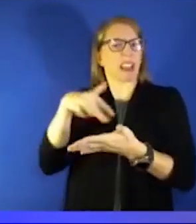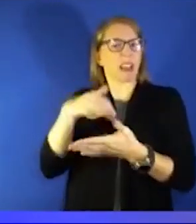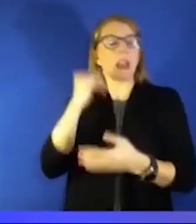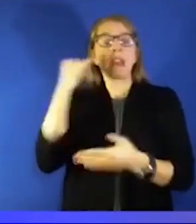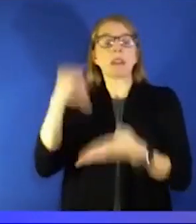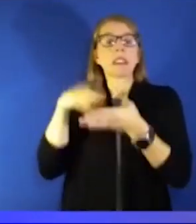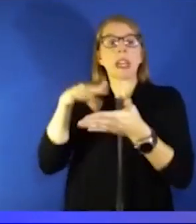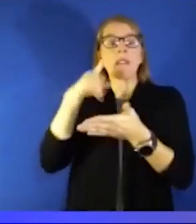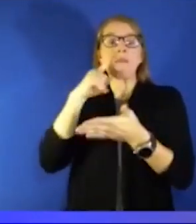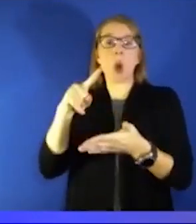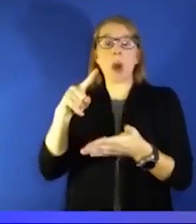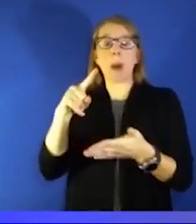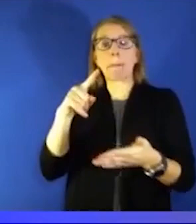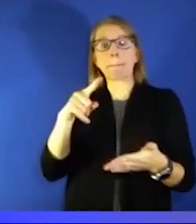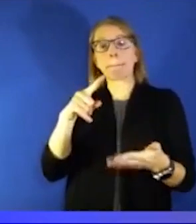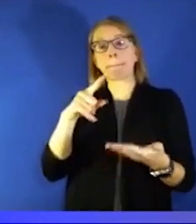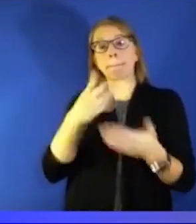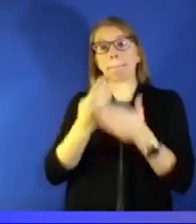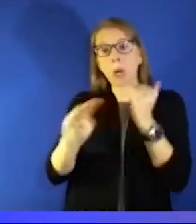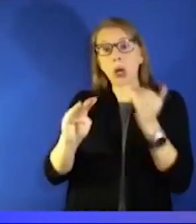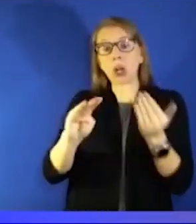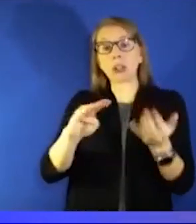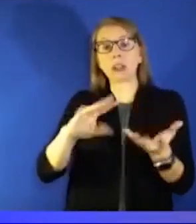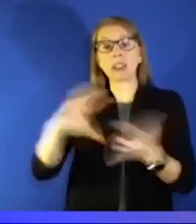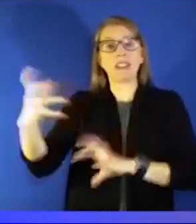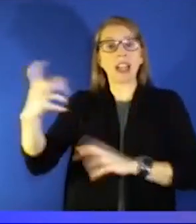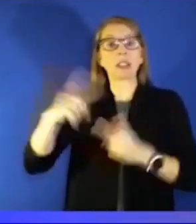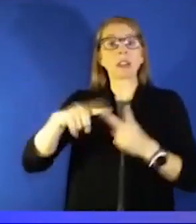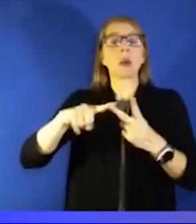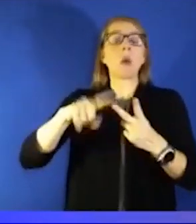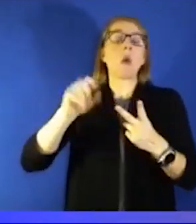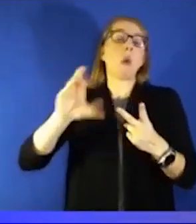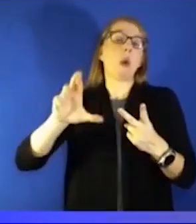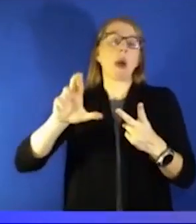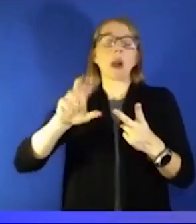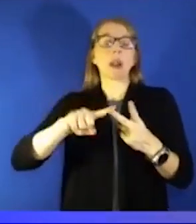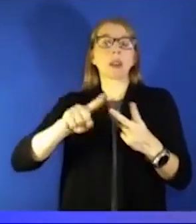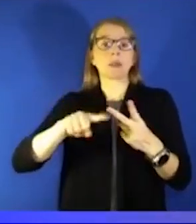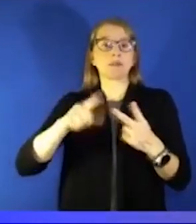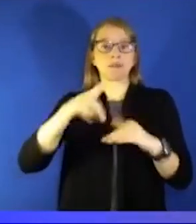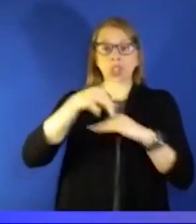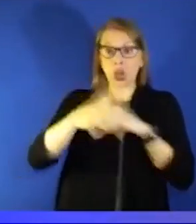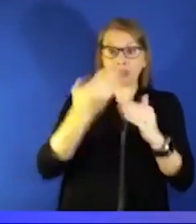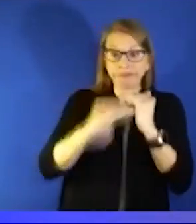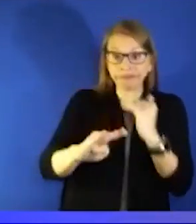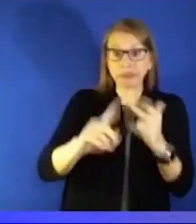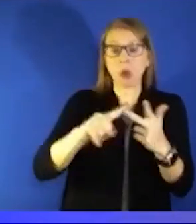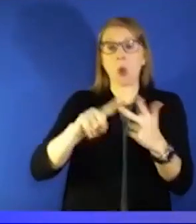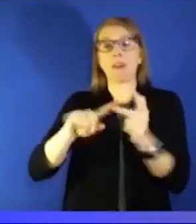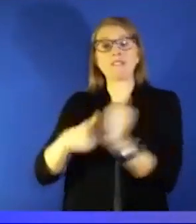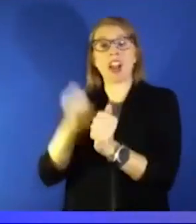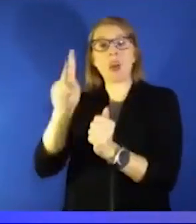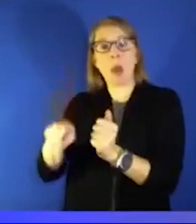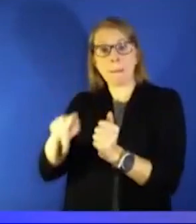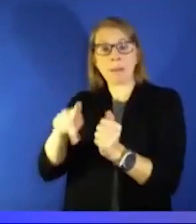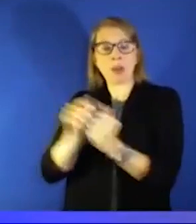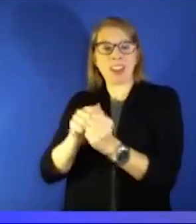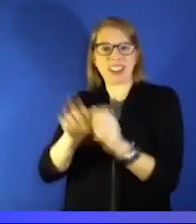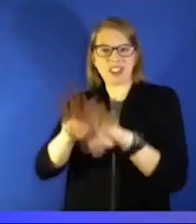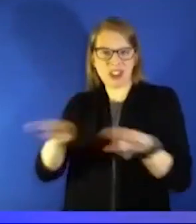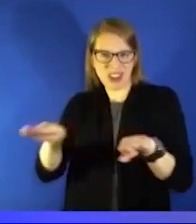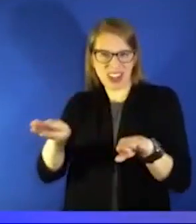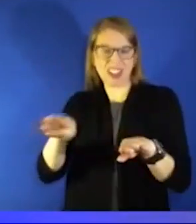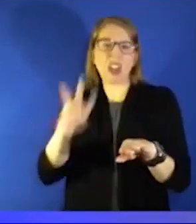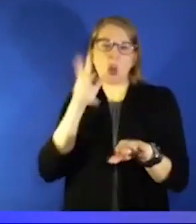birth defects or preterm labor or 2-year follow-up of children, that's going to take a little while. But these first